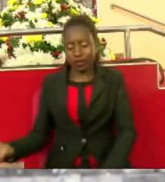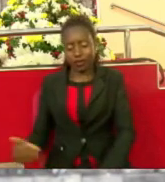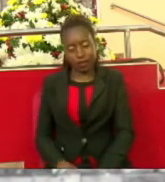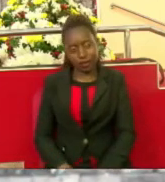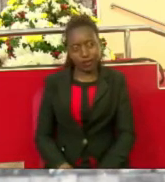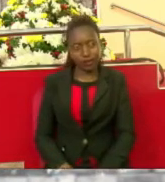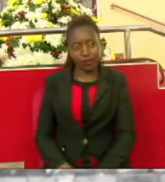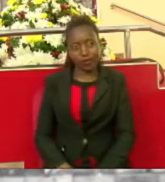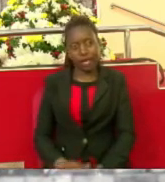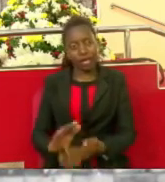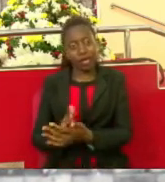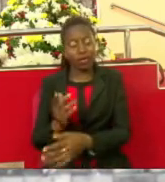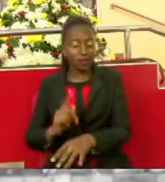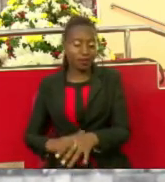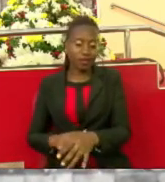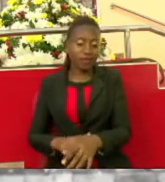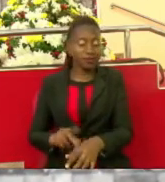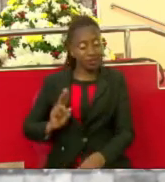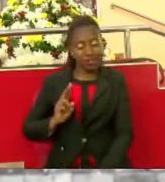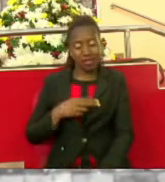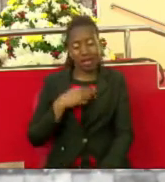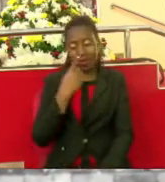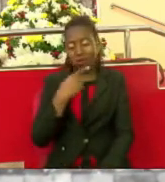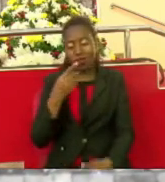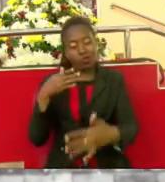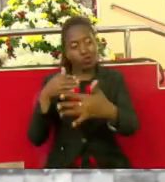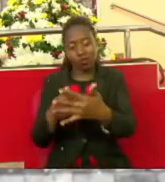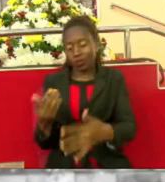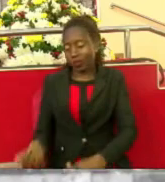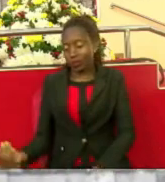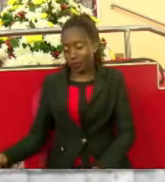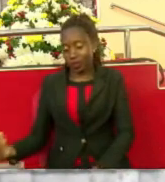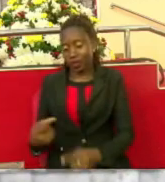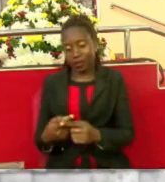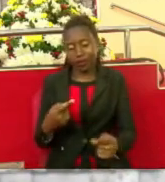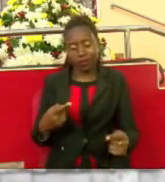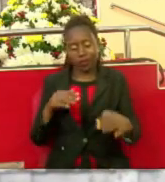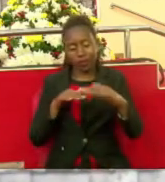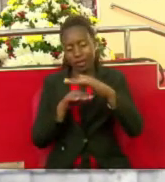And sometimes it is us who block them from coming to access Christ.